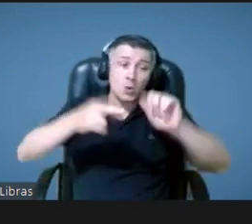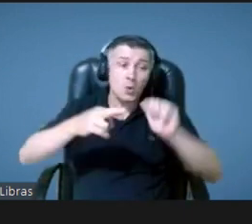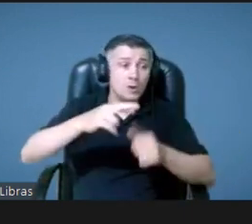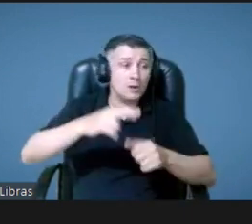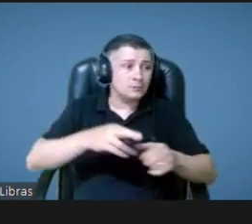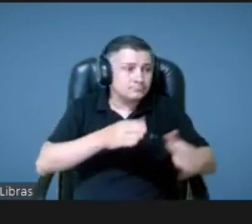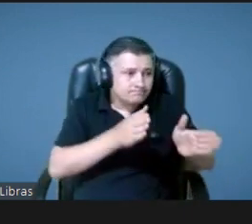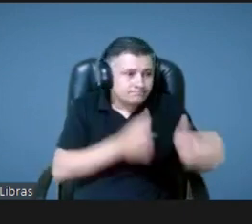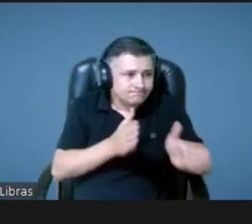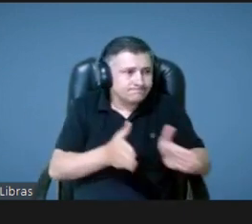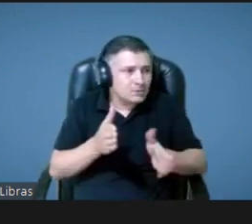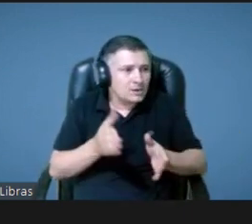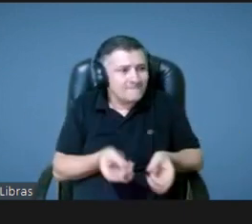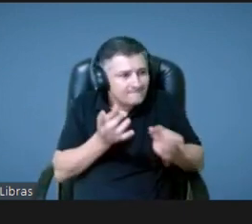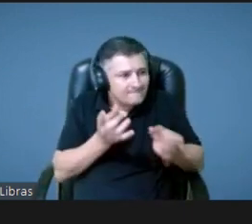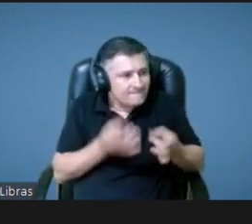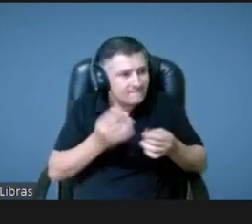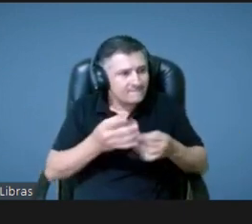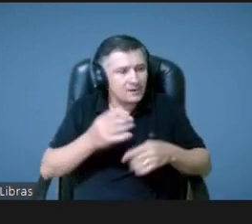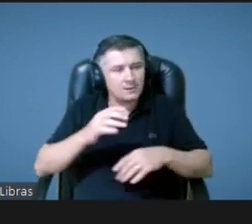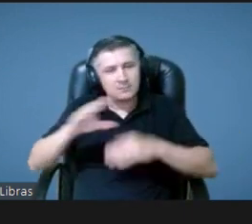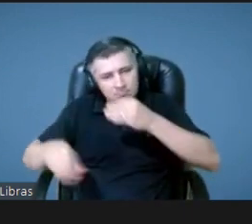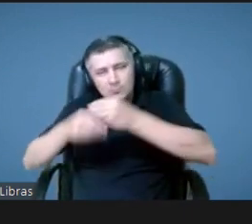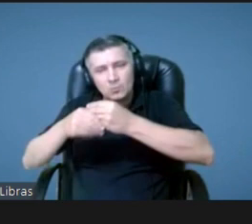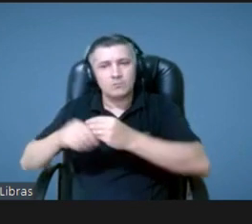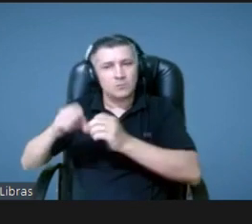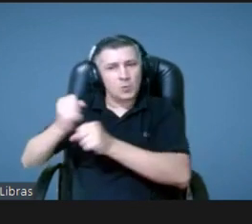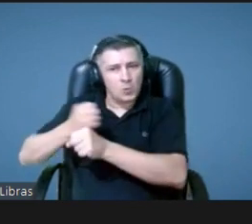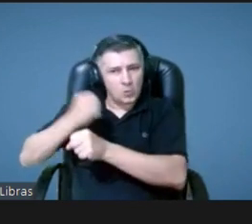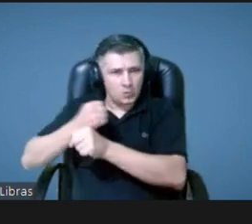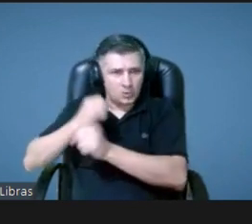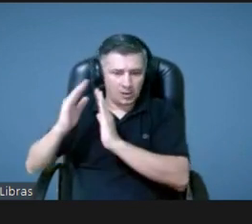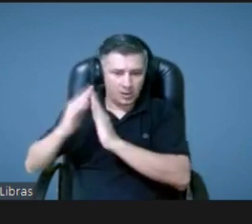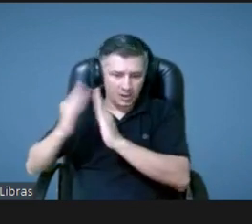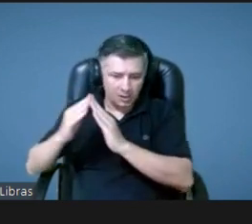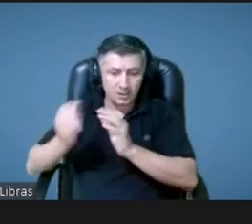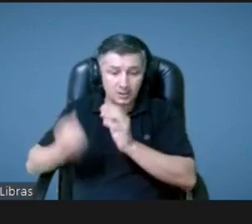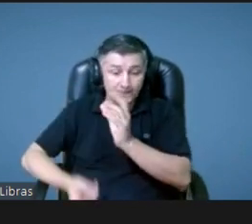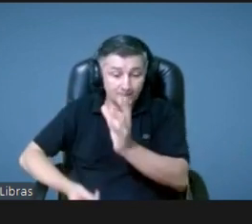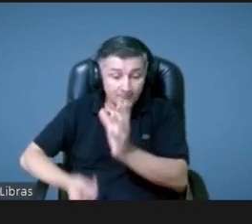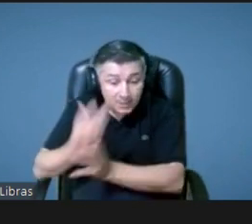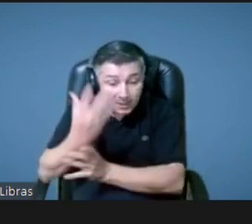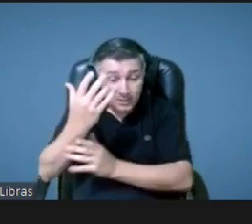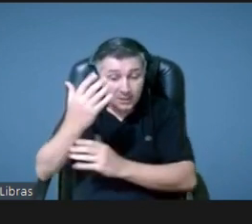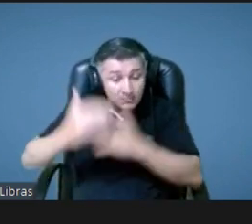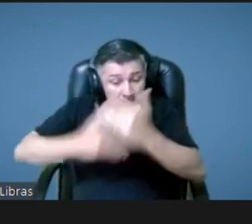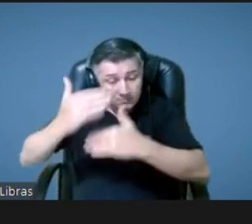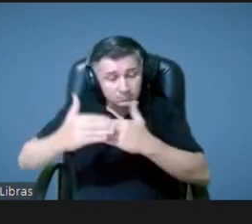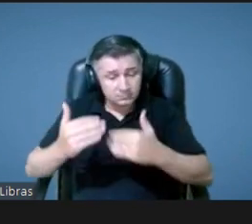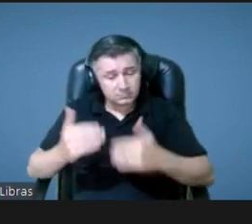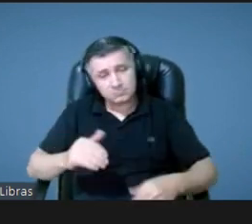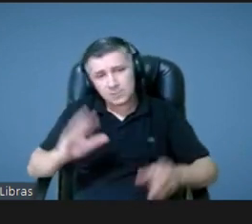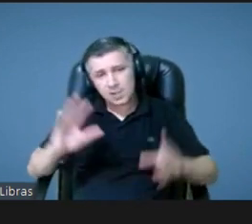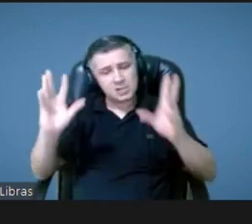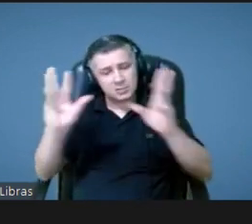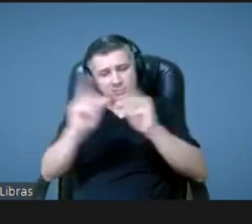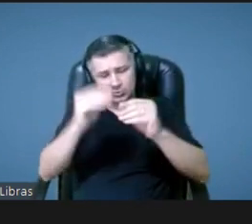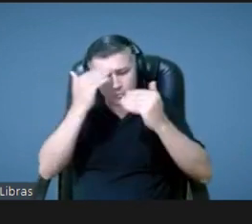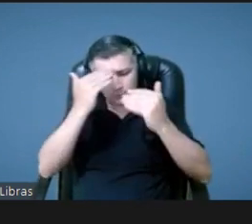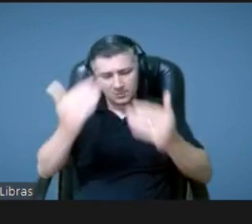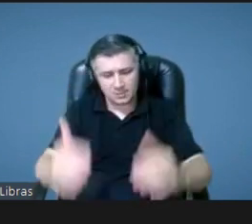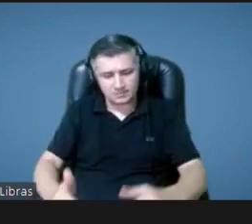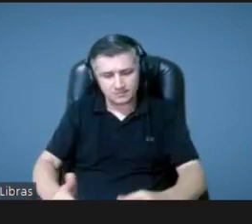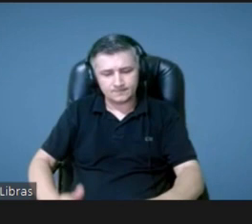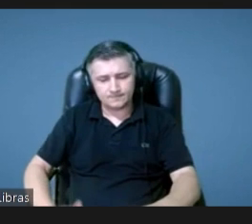or does it depend on the performance of the residential real estate business line so that you